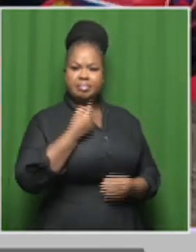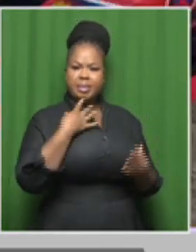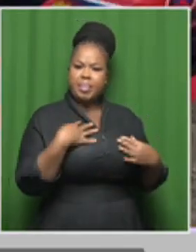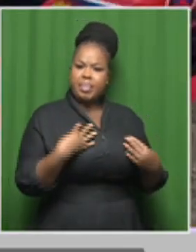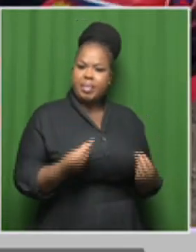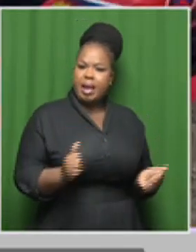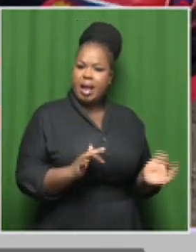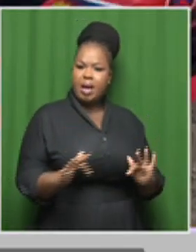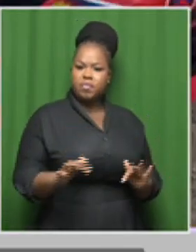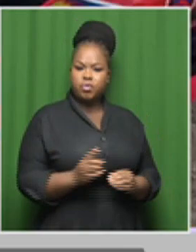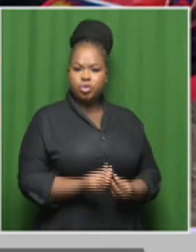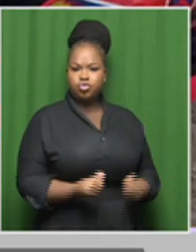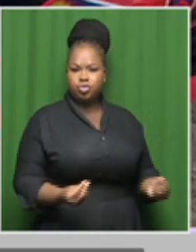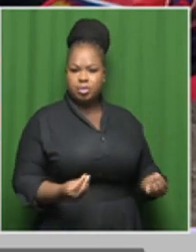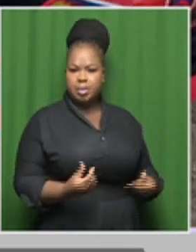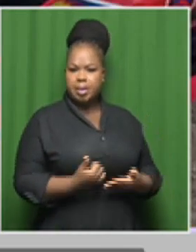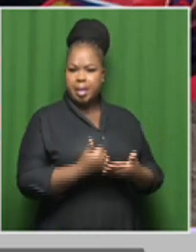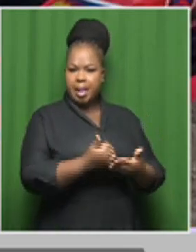for these children?